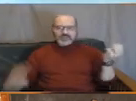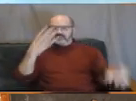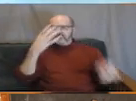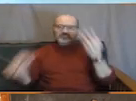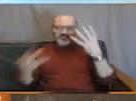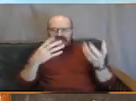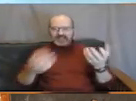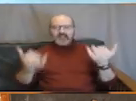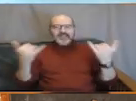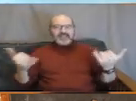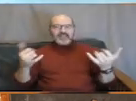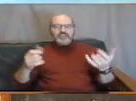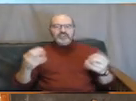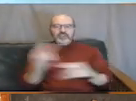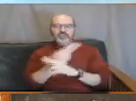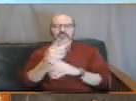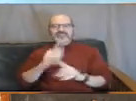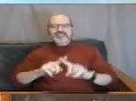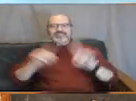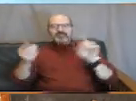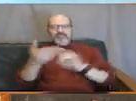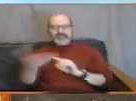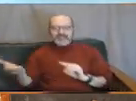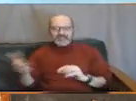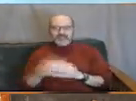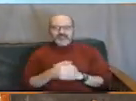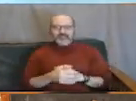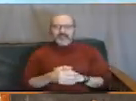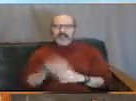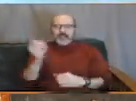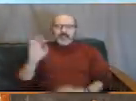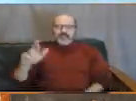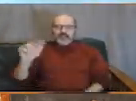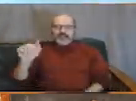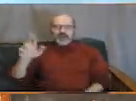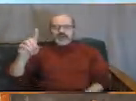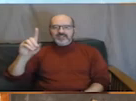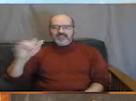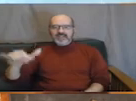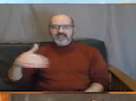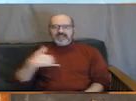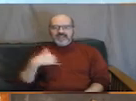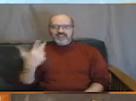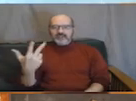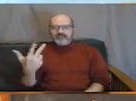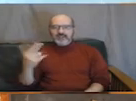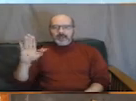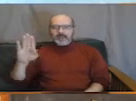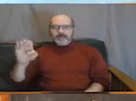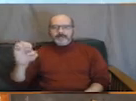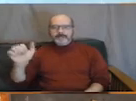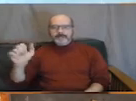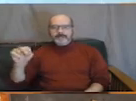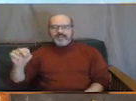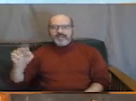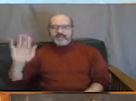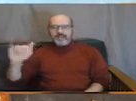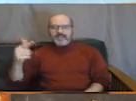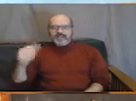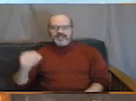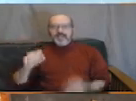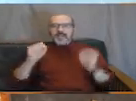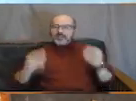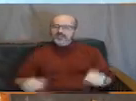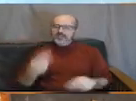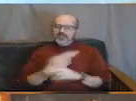you can move on to other items. Mr. Ade had 3 bean bags. You can use tennis balls.